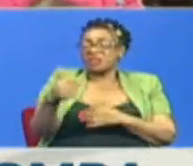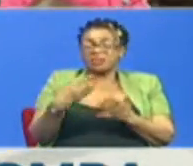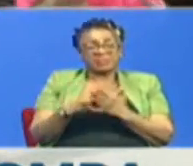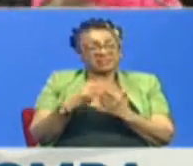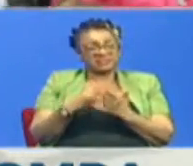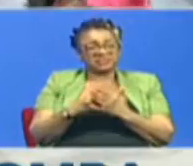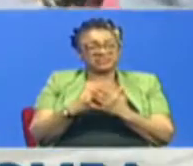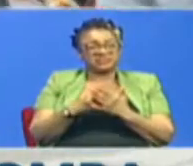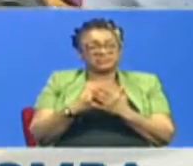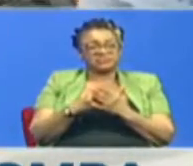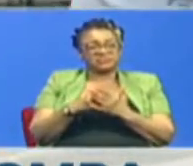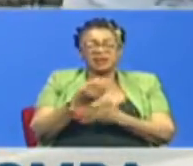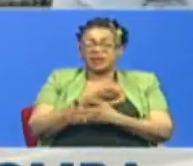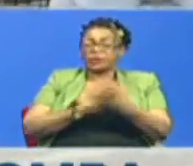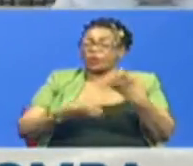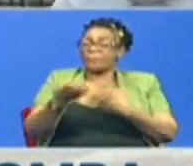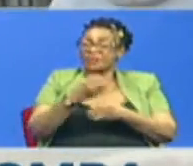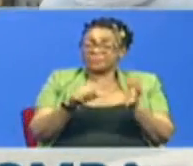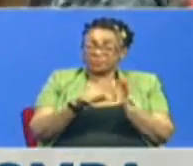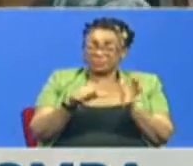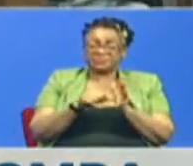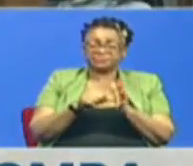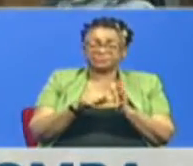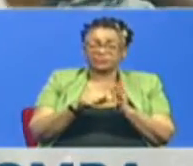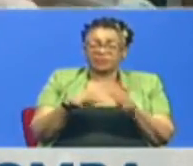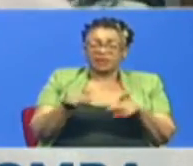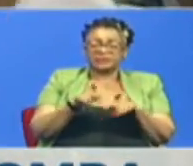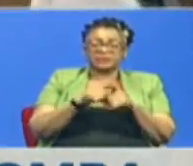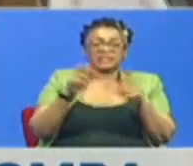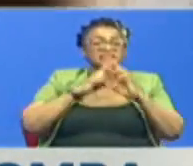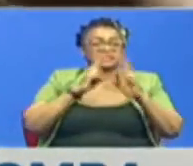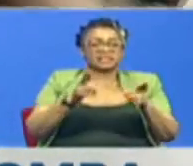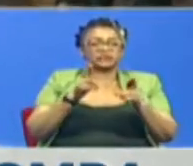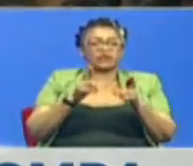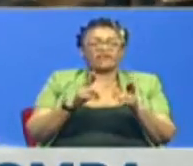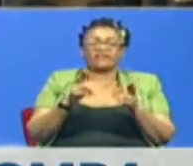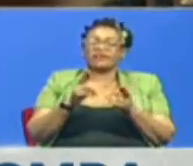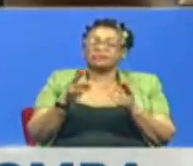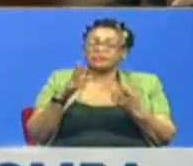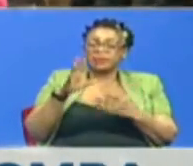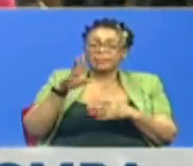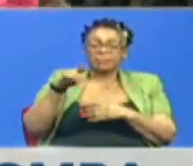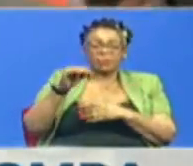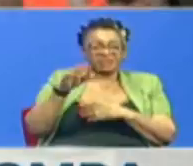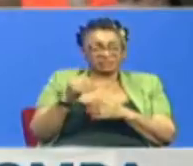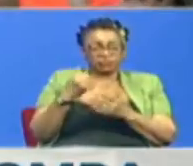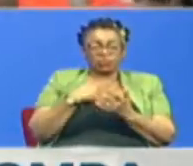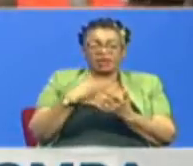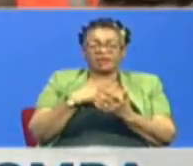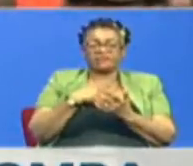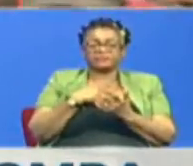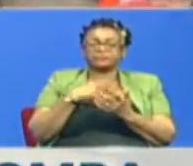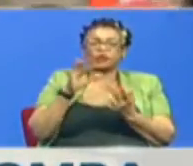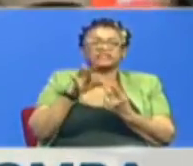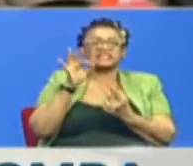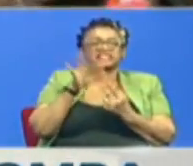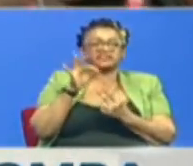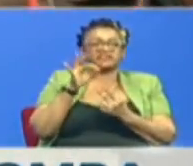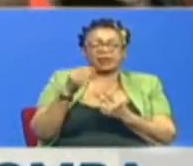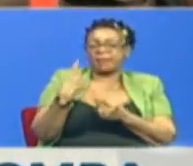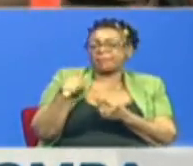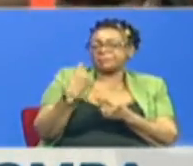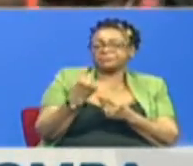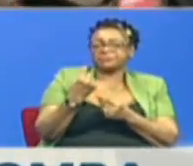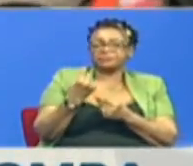economic downturn as a result of the COVID-19 pandemic, the traders are now seeking an alternative. Juzi tukua kazi, tulikuwa corona